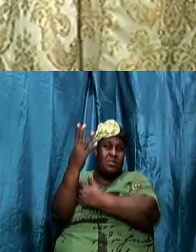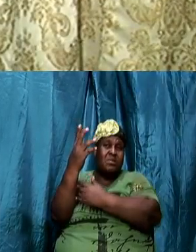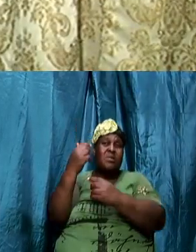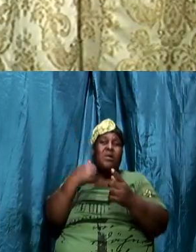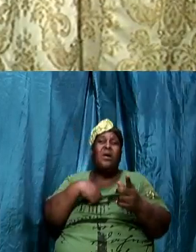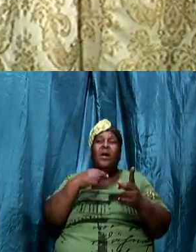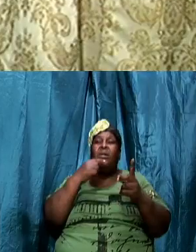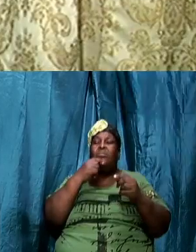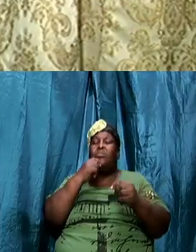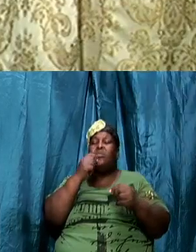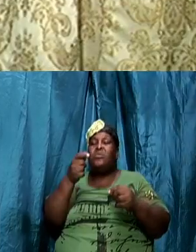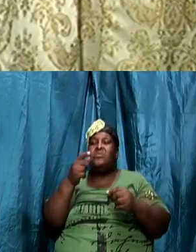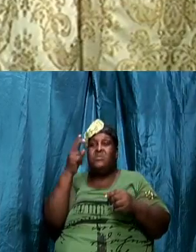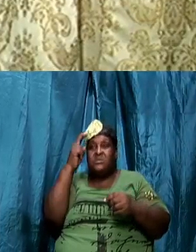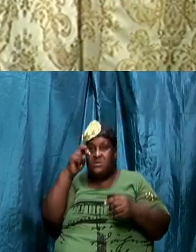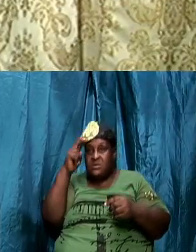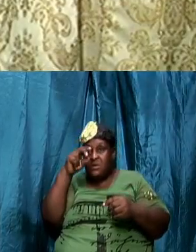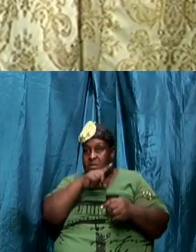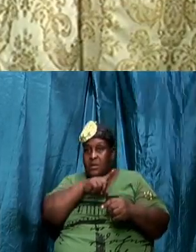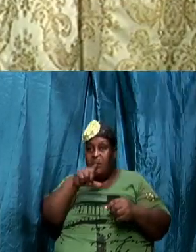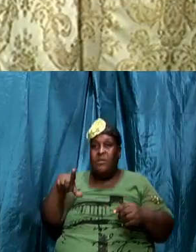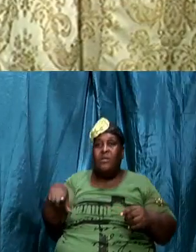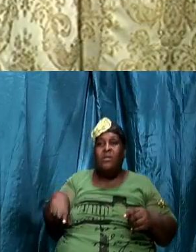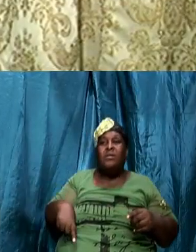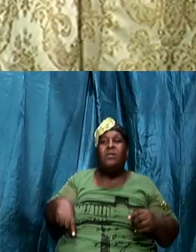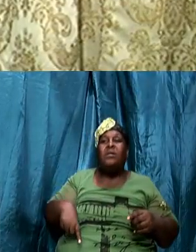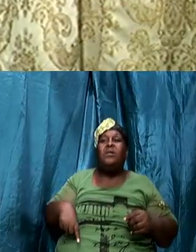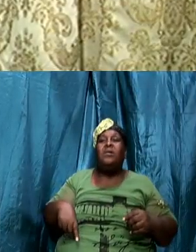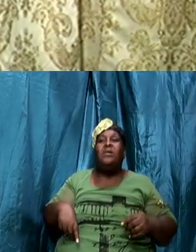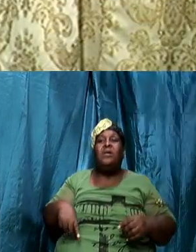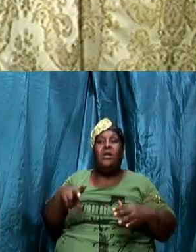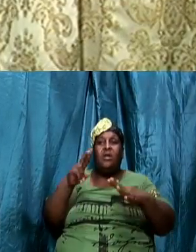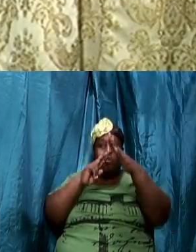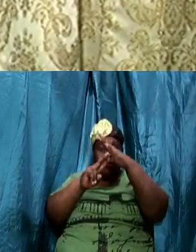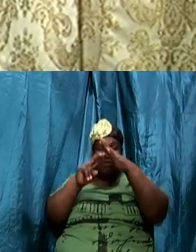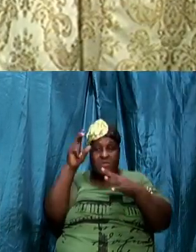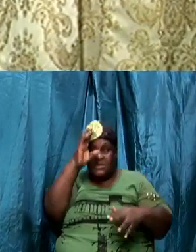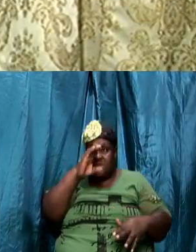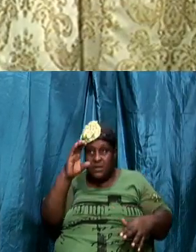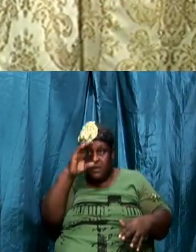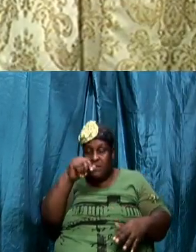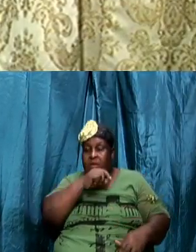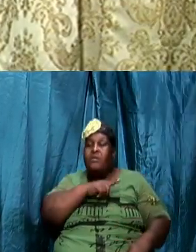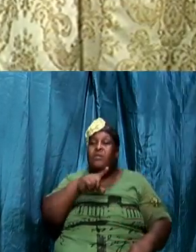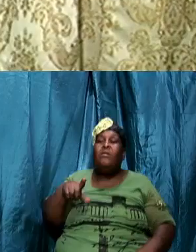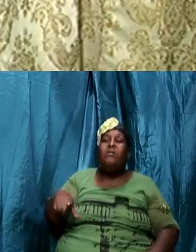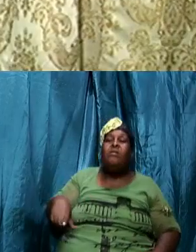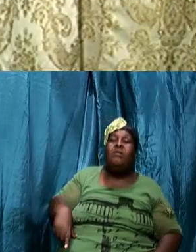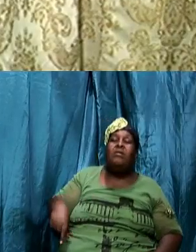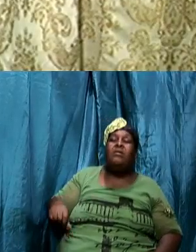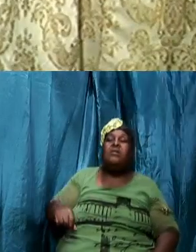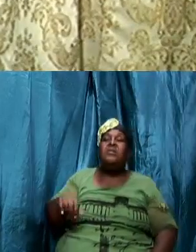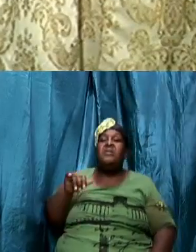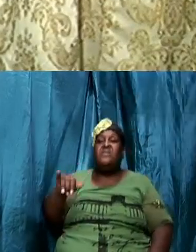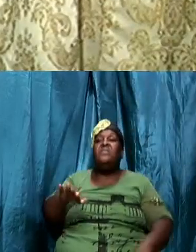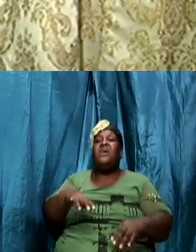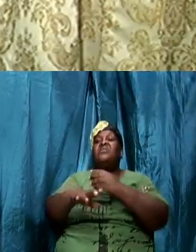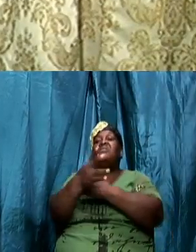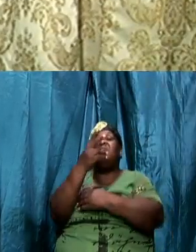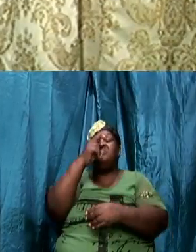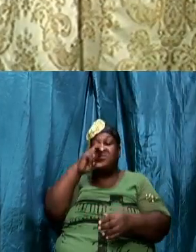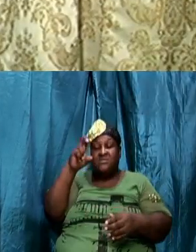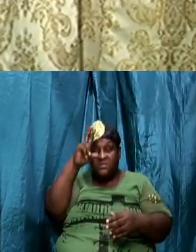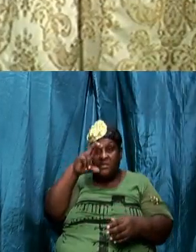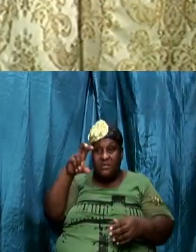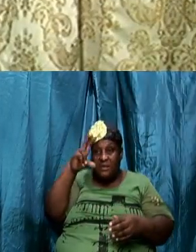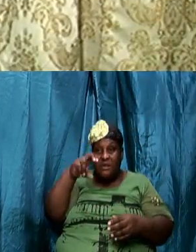to seek the Lord. And Balaam sought the Lord. And that night in seeking the